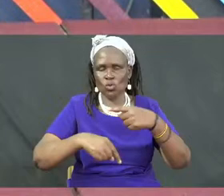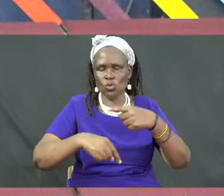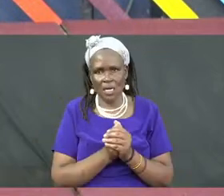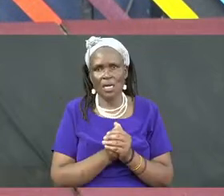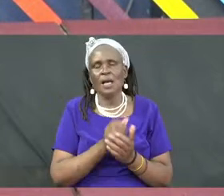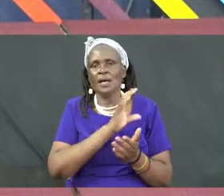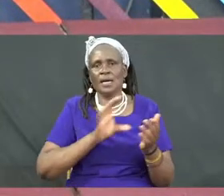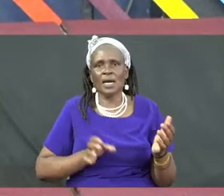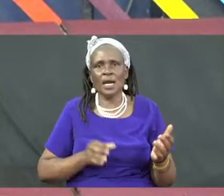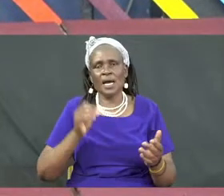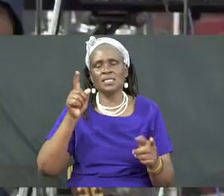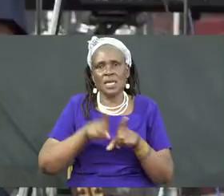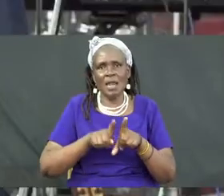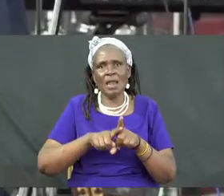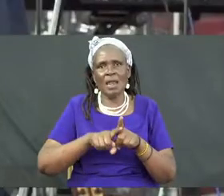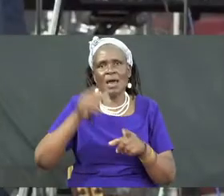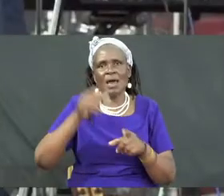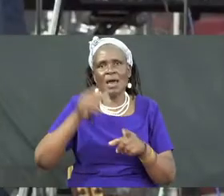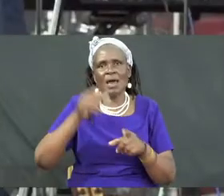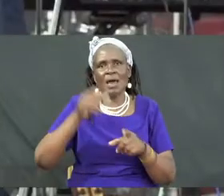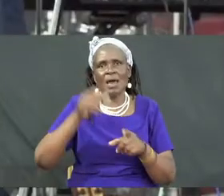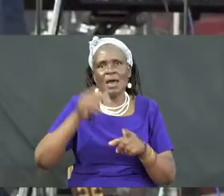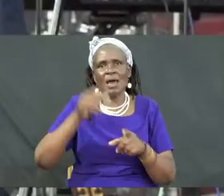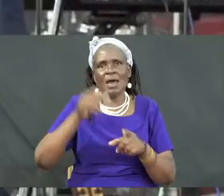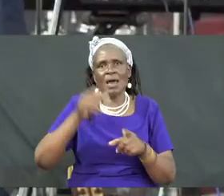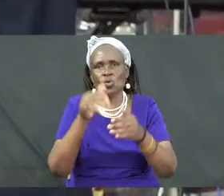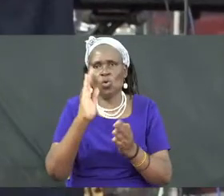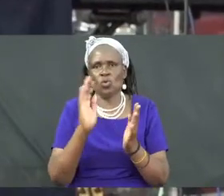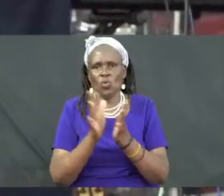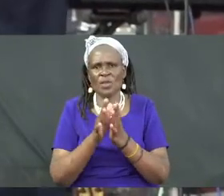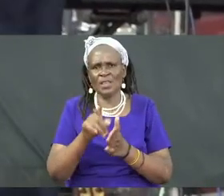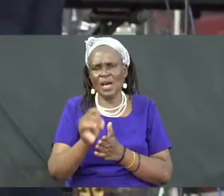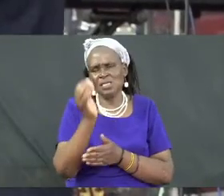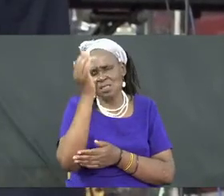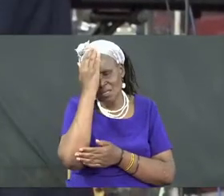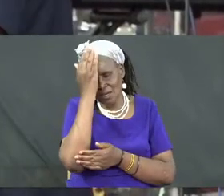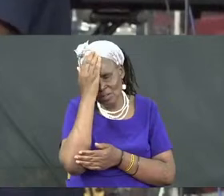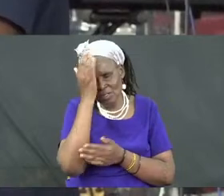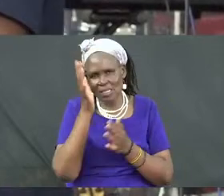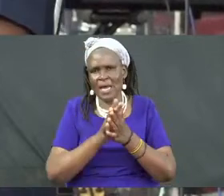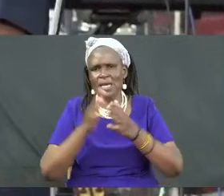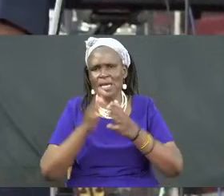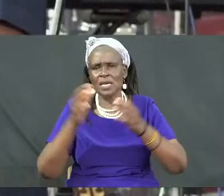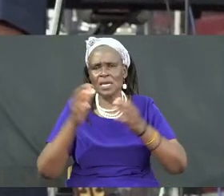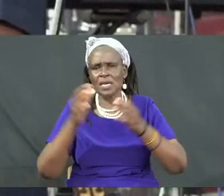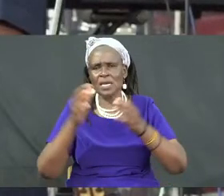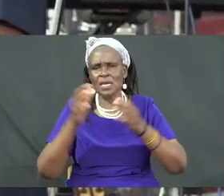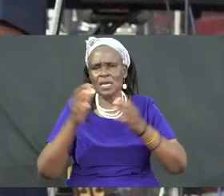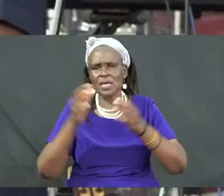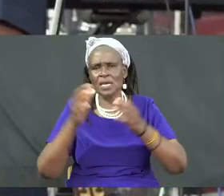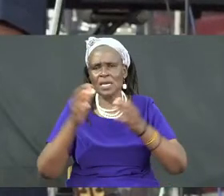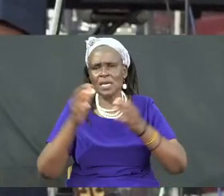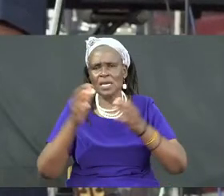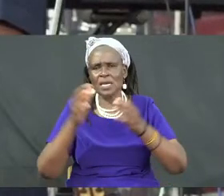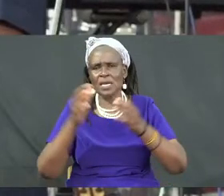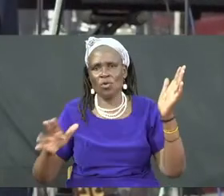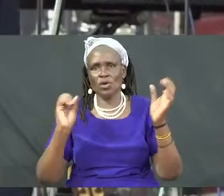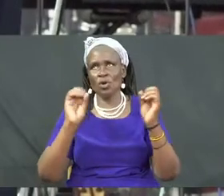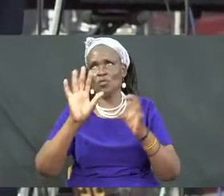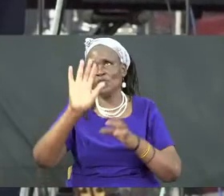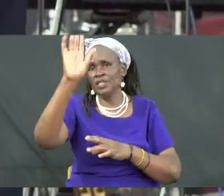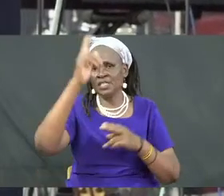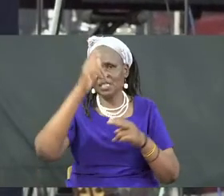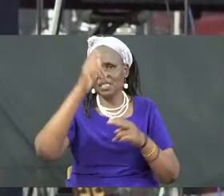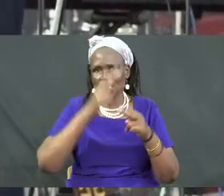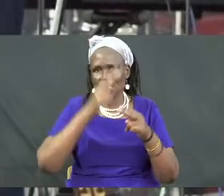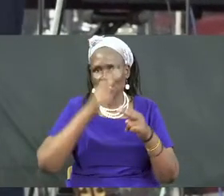faith, to pursue God with that kind of innocence and purity for the glory of his name. Once